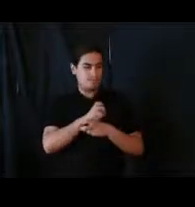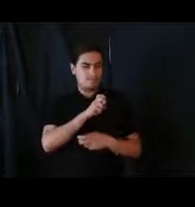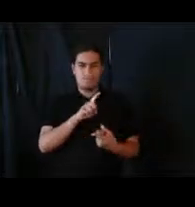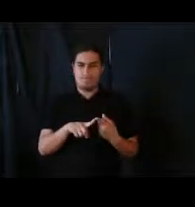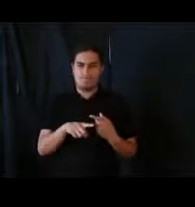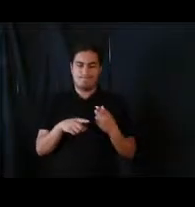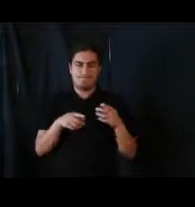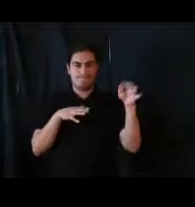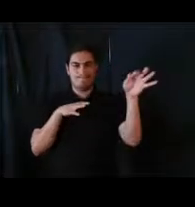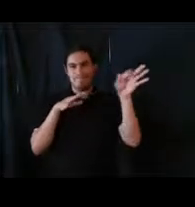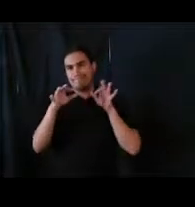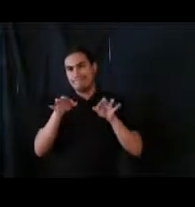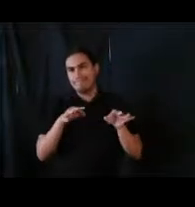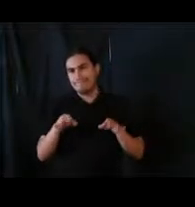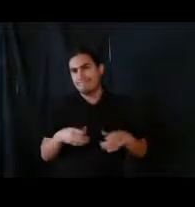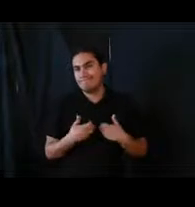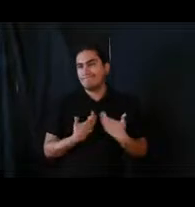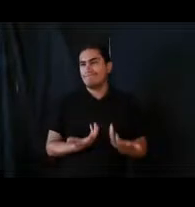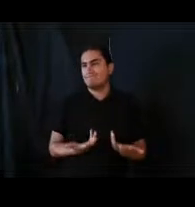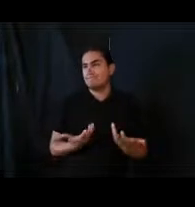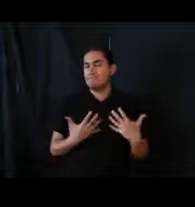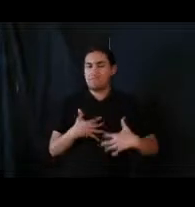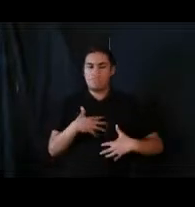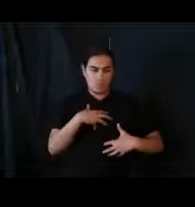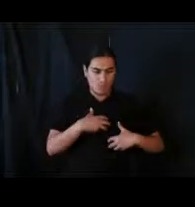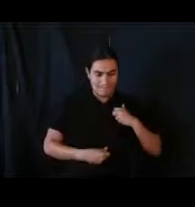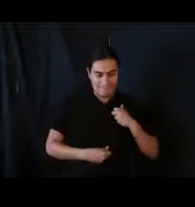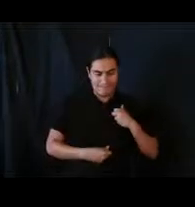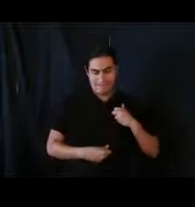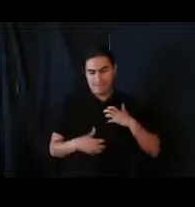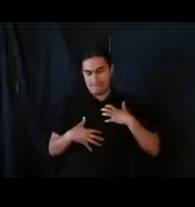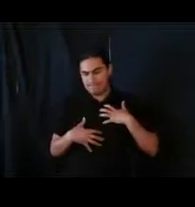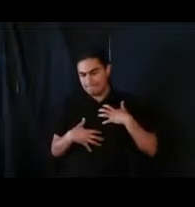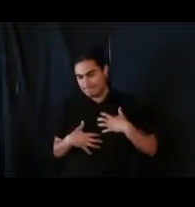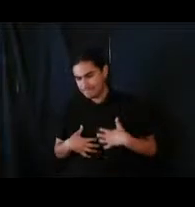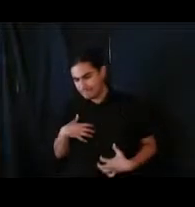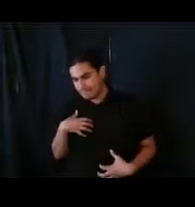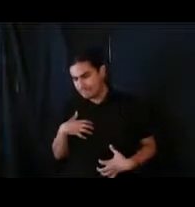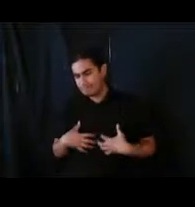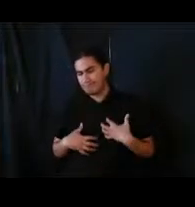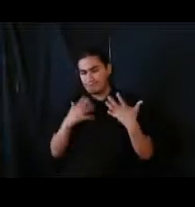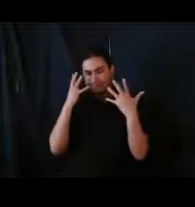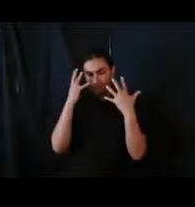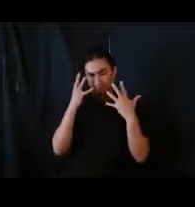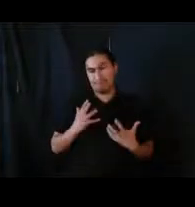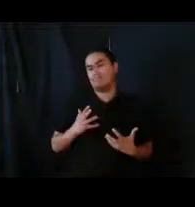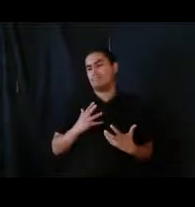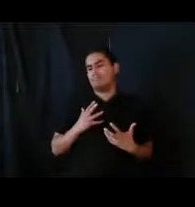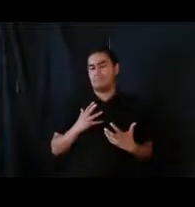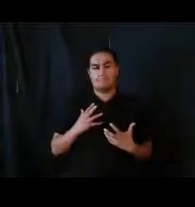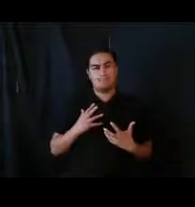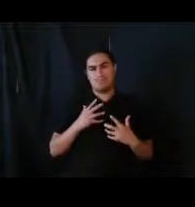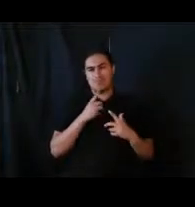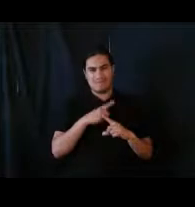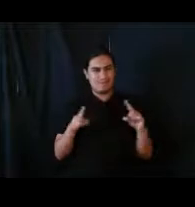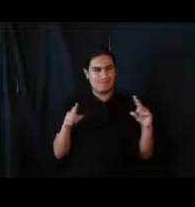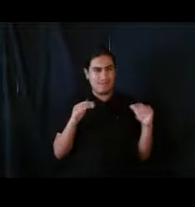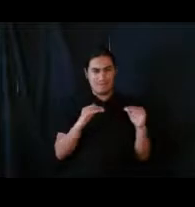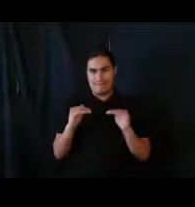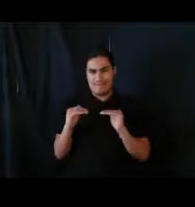describe uh the grief and the dismay um on so many levels that you know ali's